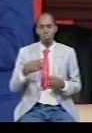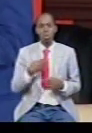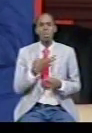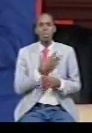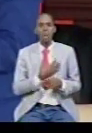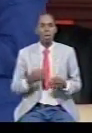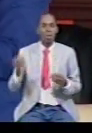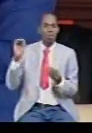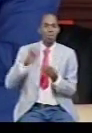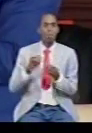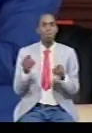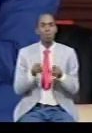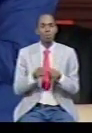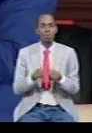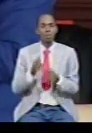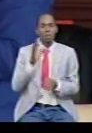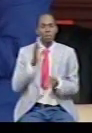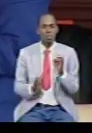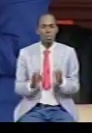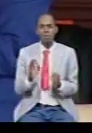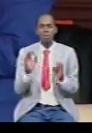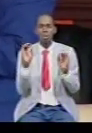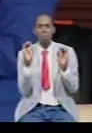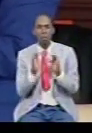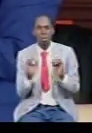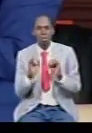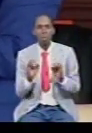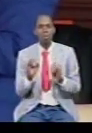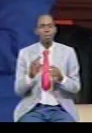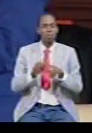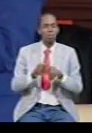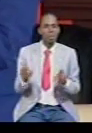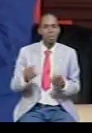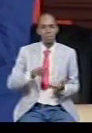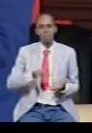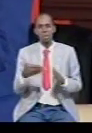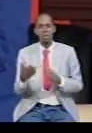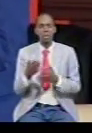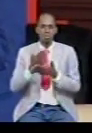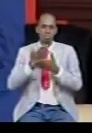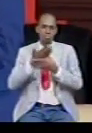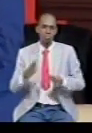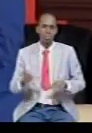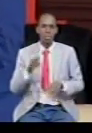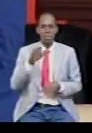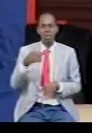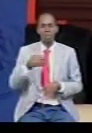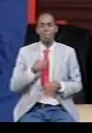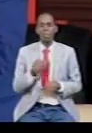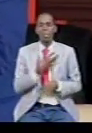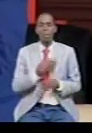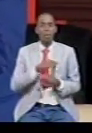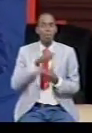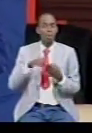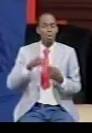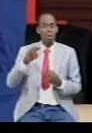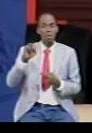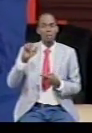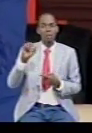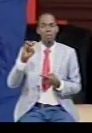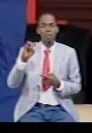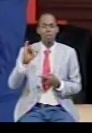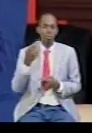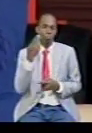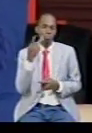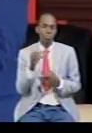also, if aught but death part thee and me. And when she saw that she was